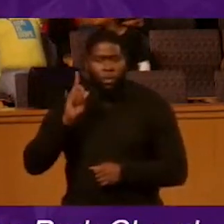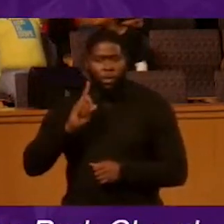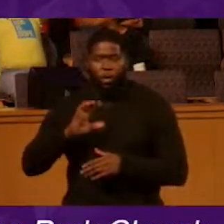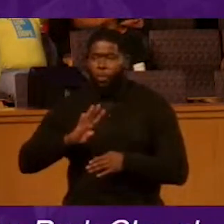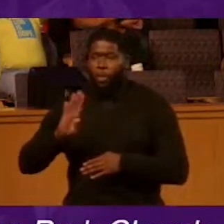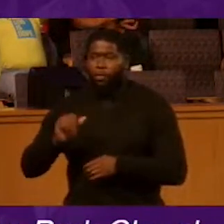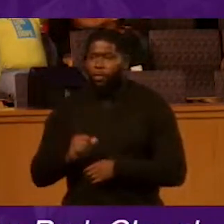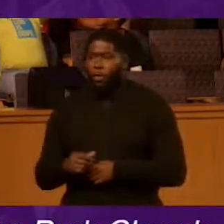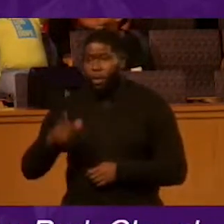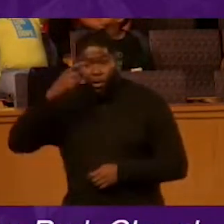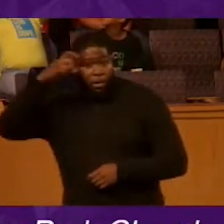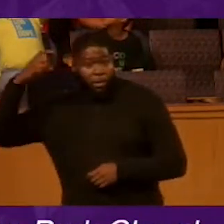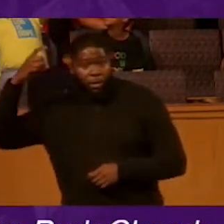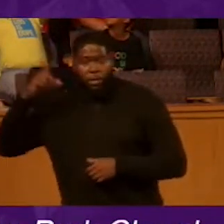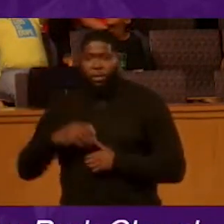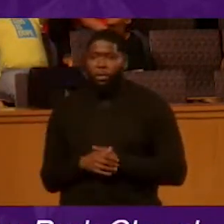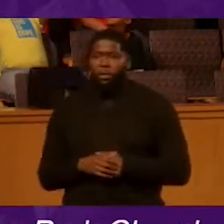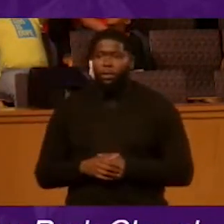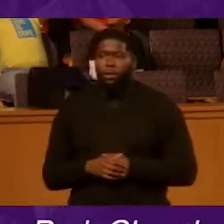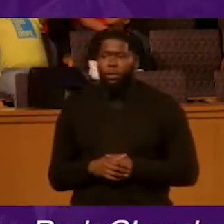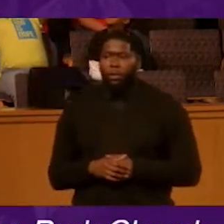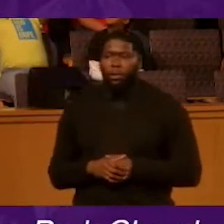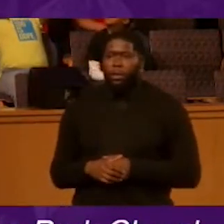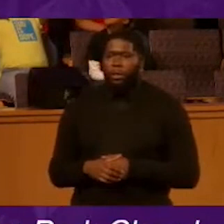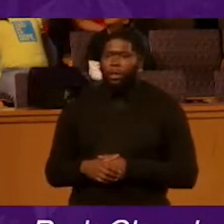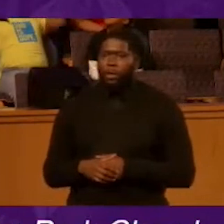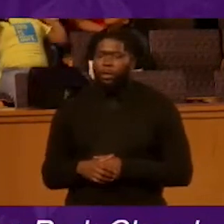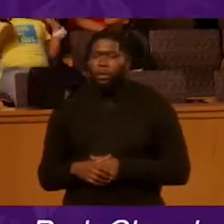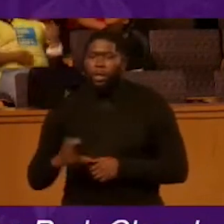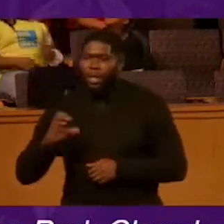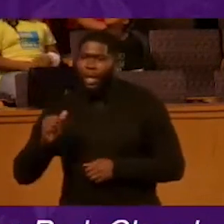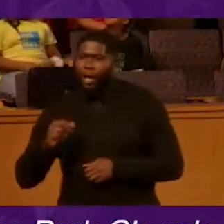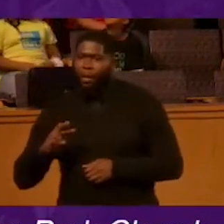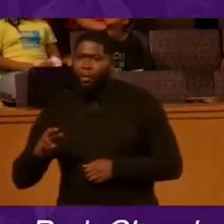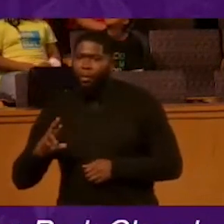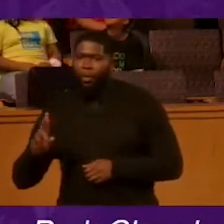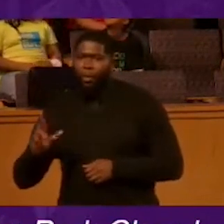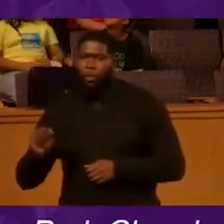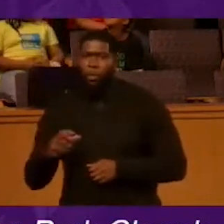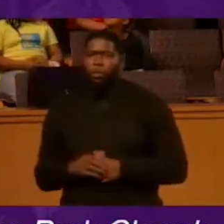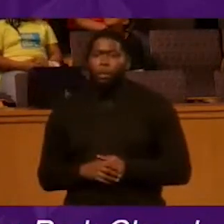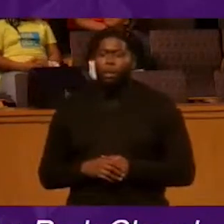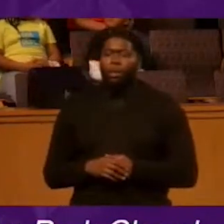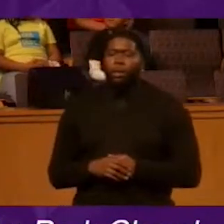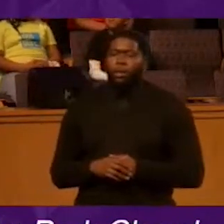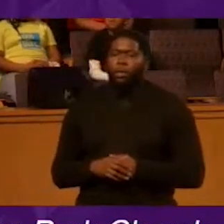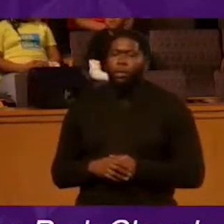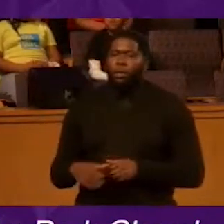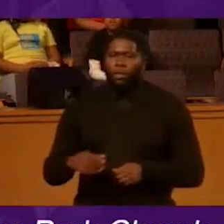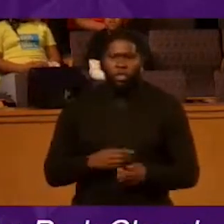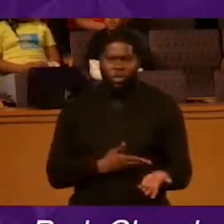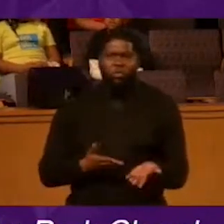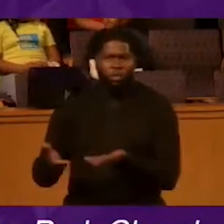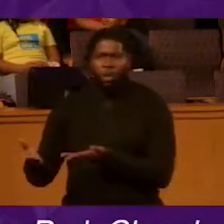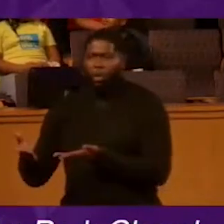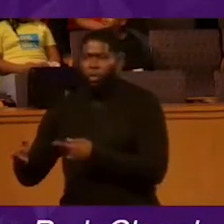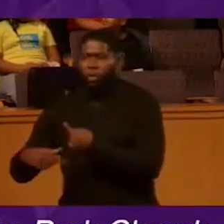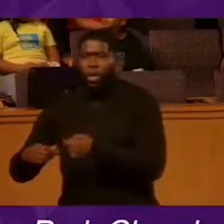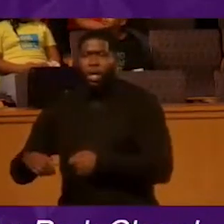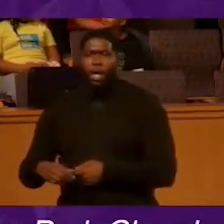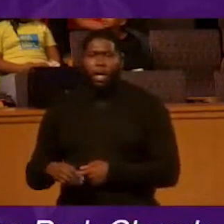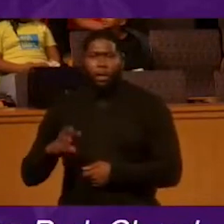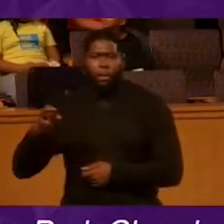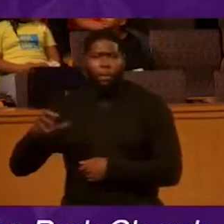for the summer. At least Carson, I don't. Okay. I know Cameron will be in the Peace Corps. She leaves in May, and she'll be stationed